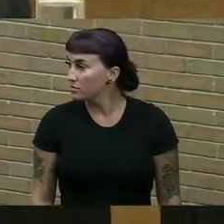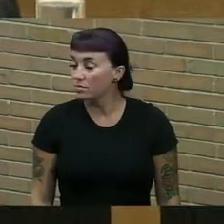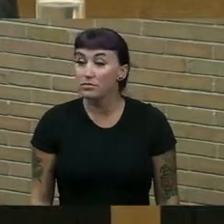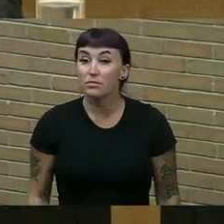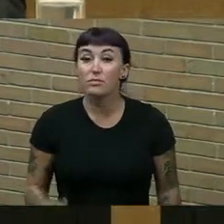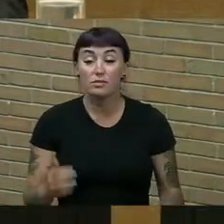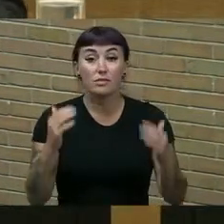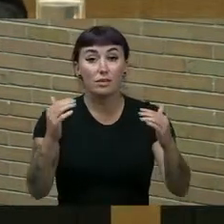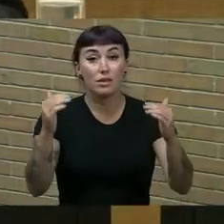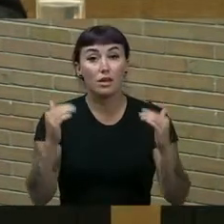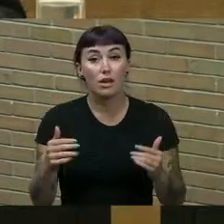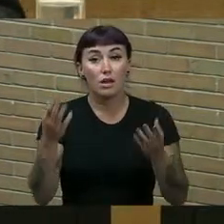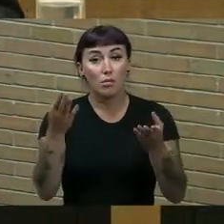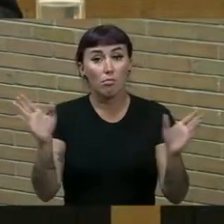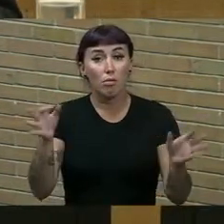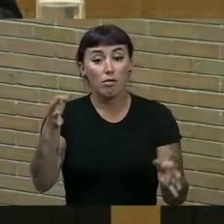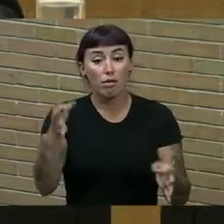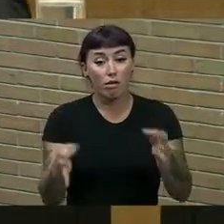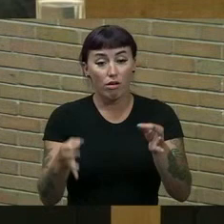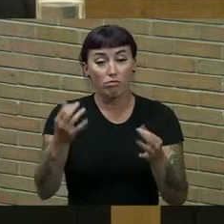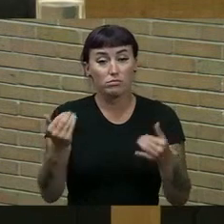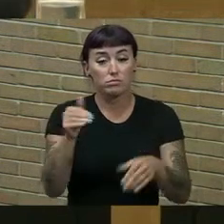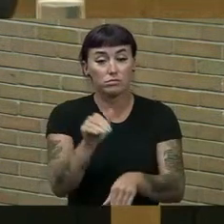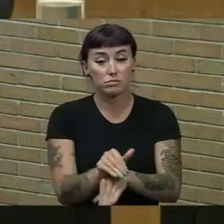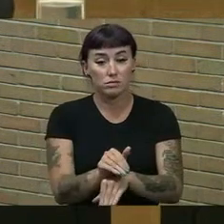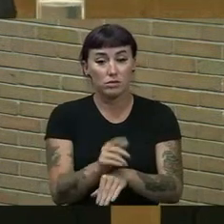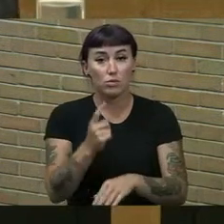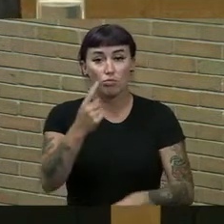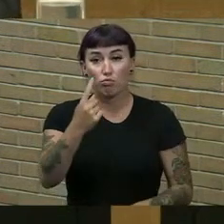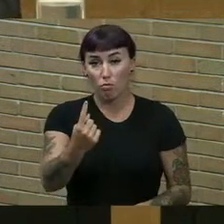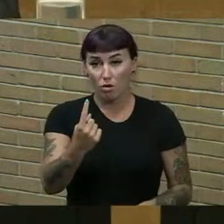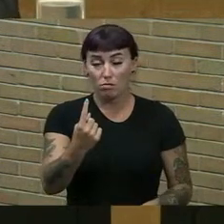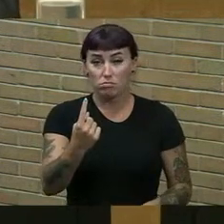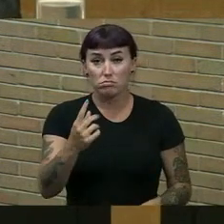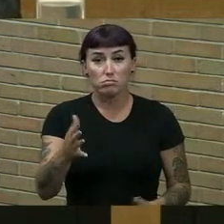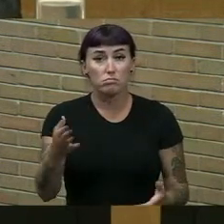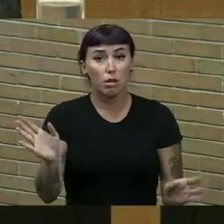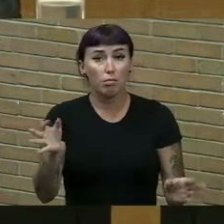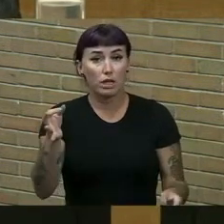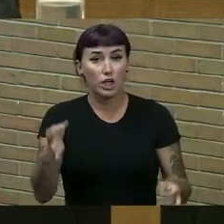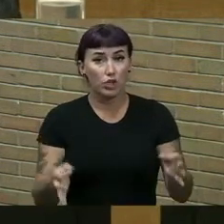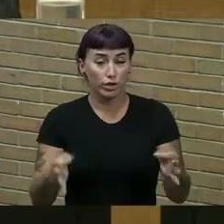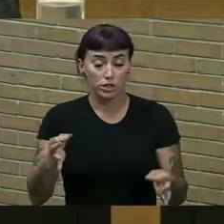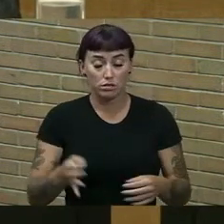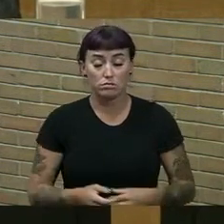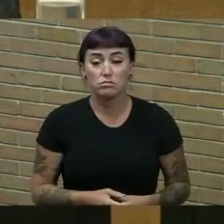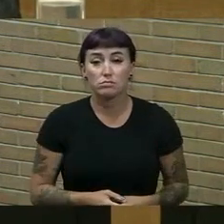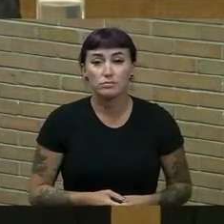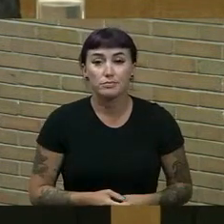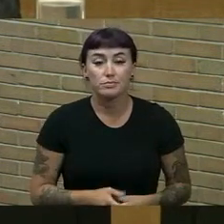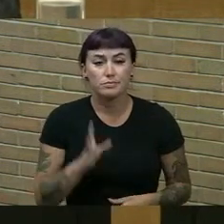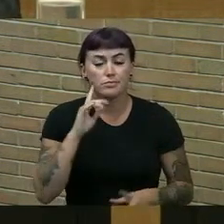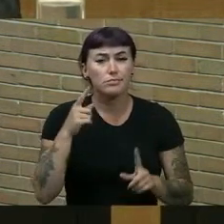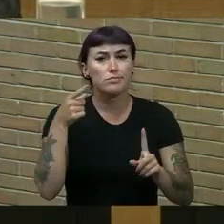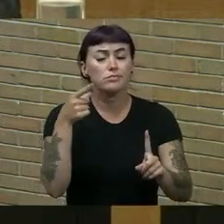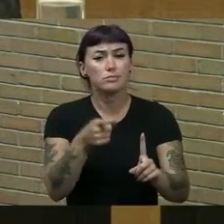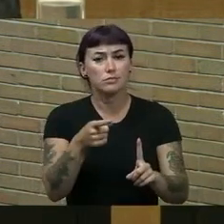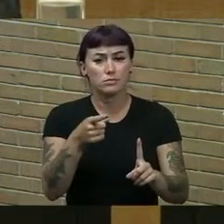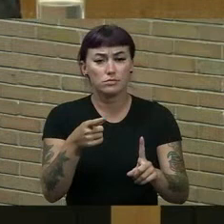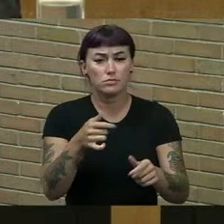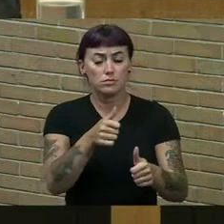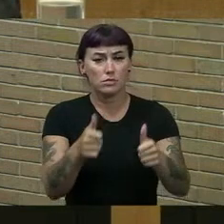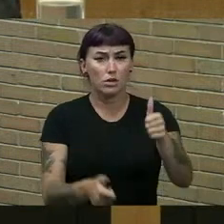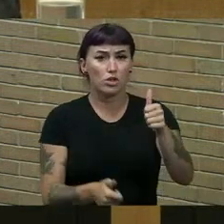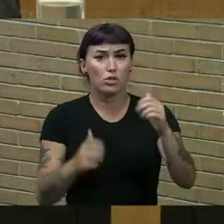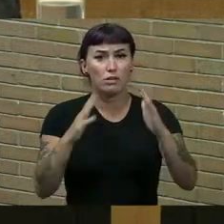Next, we have public hearings, and tonight we have one public hearing. But it is a public hearing under the town